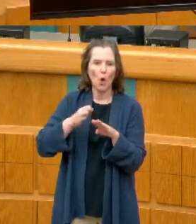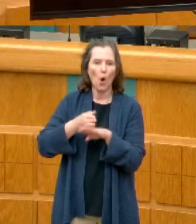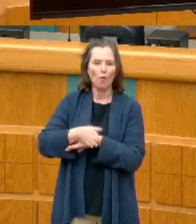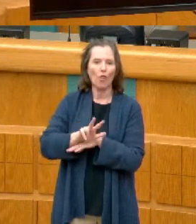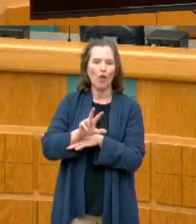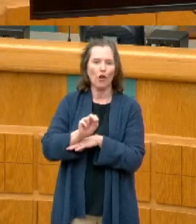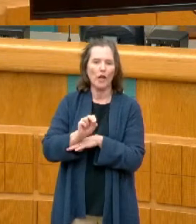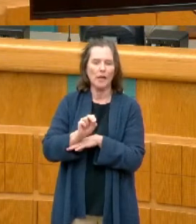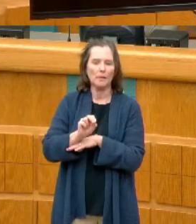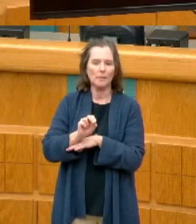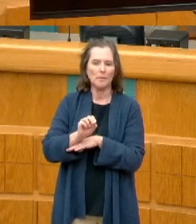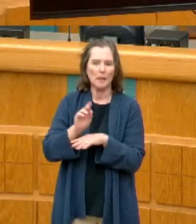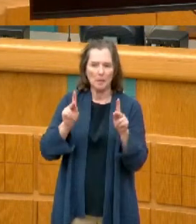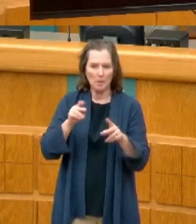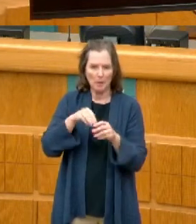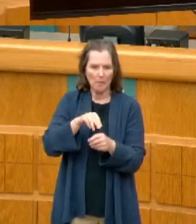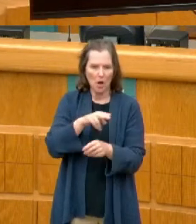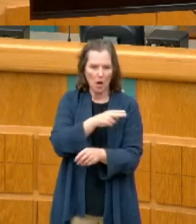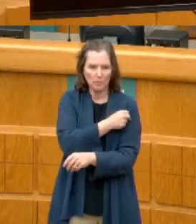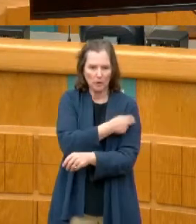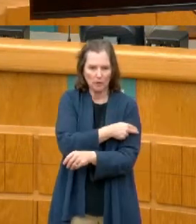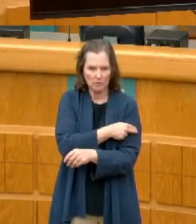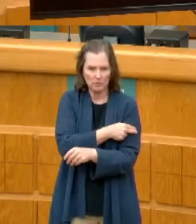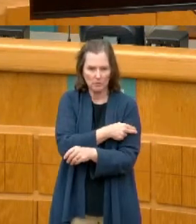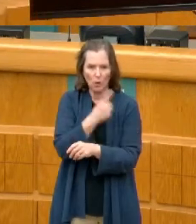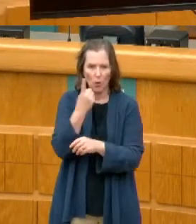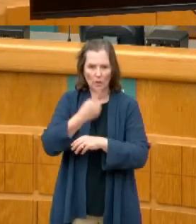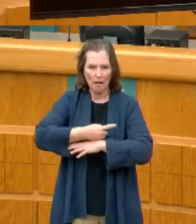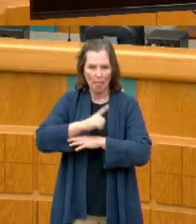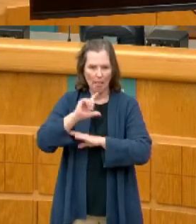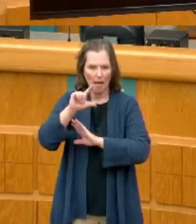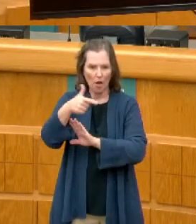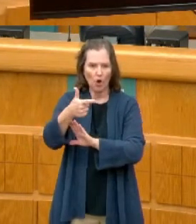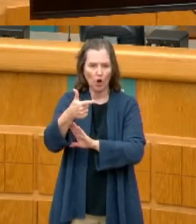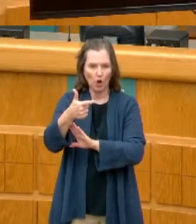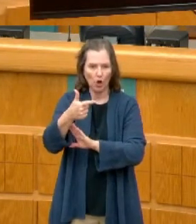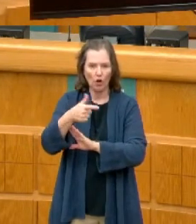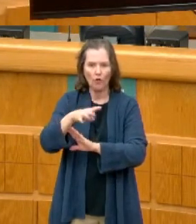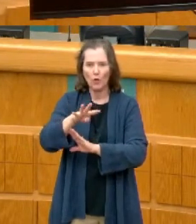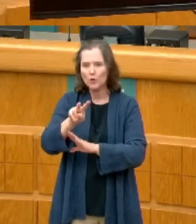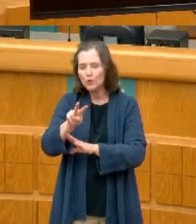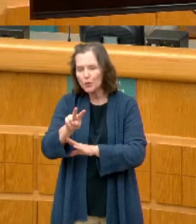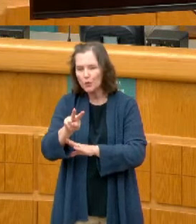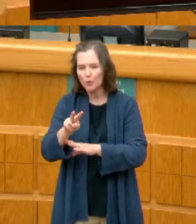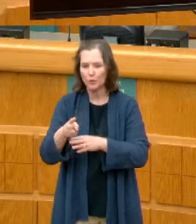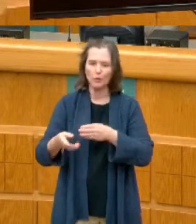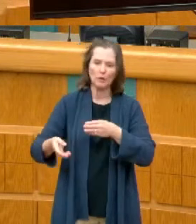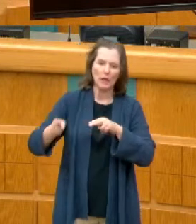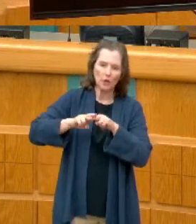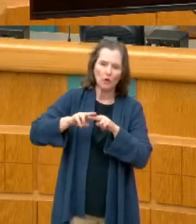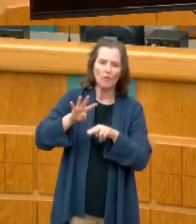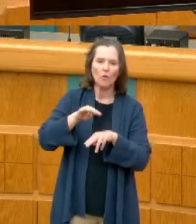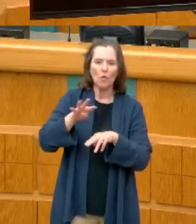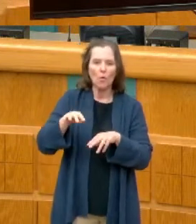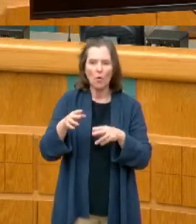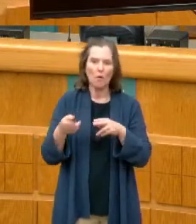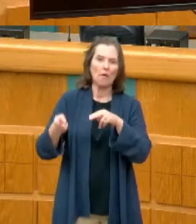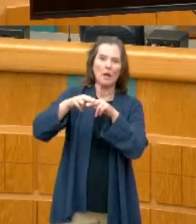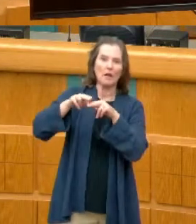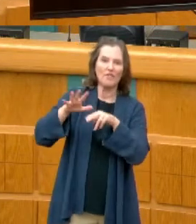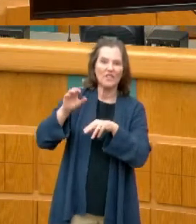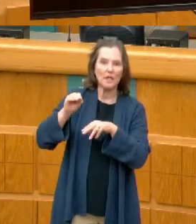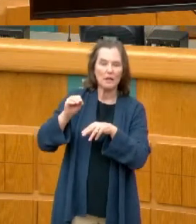going on there? And the next day we saw it jump to 42 and then to 44, and then we saw it jump to the 50s, to the 60s